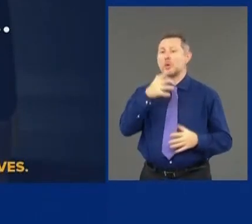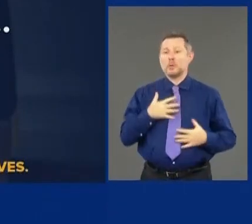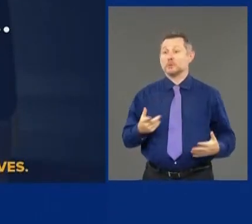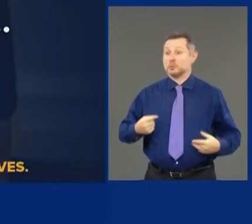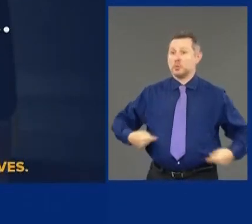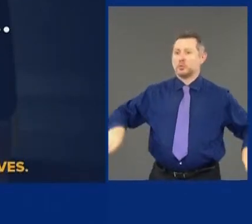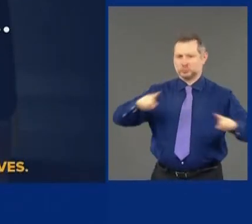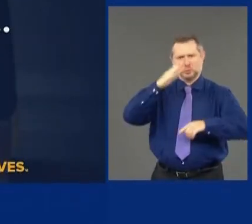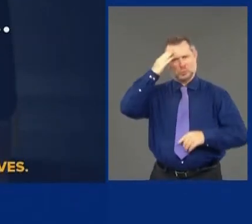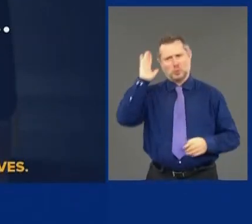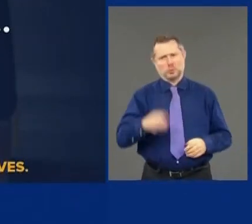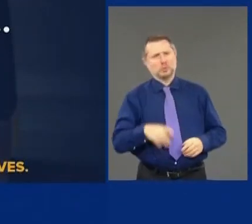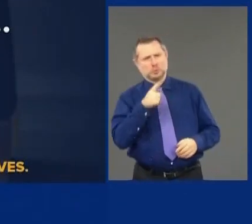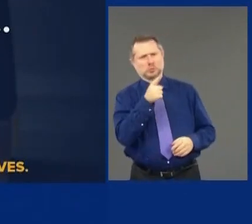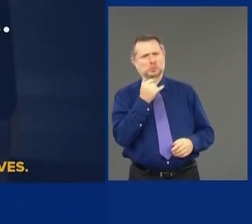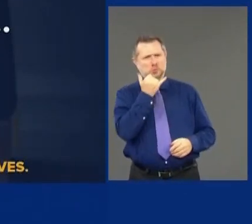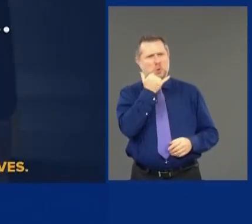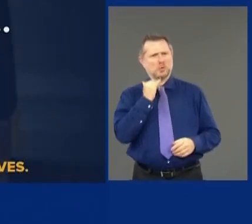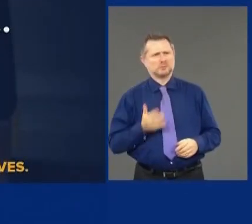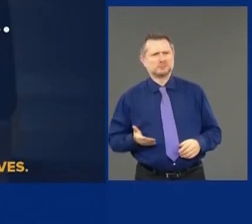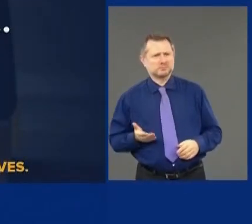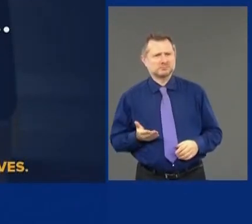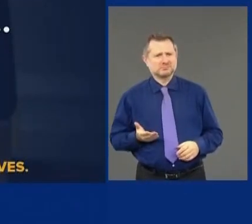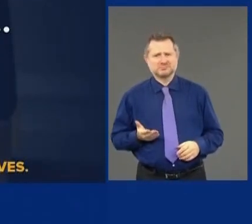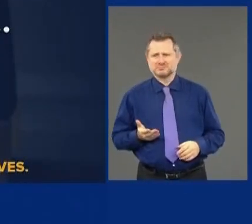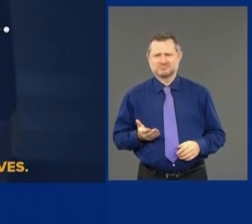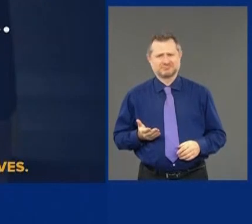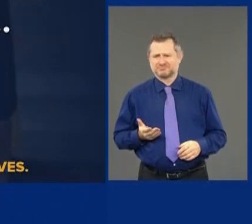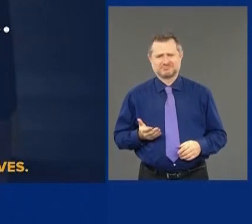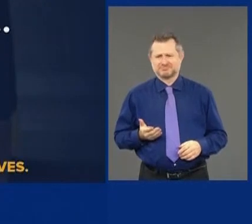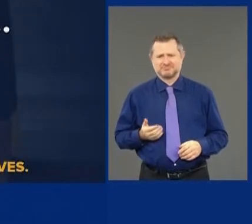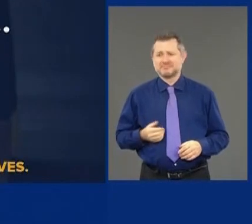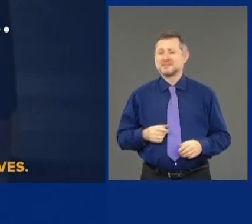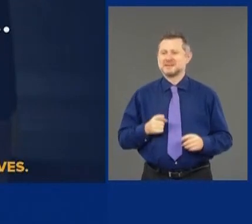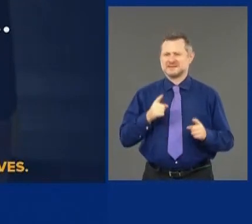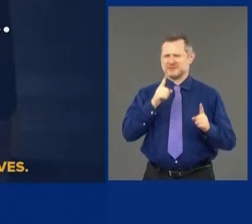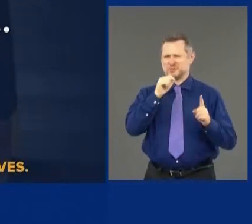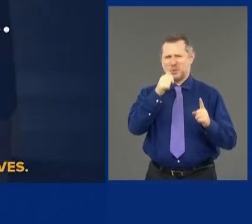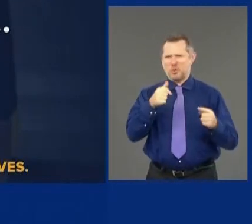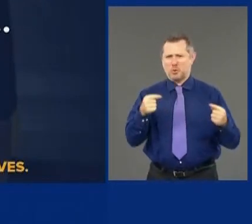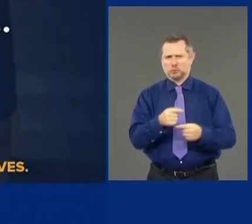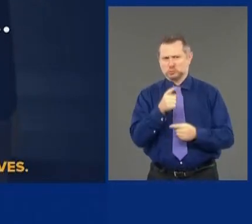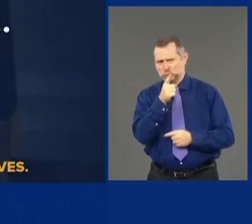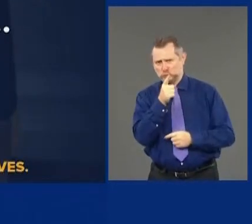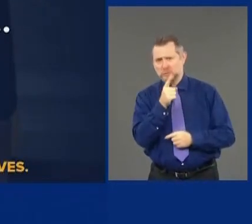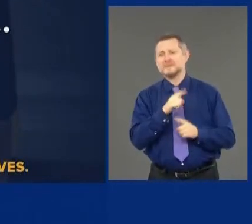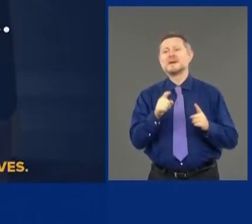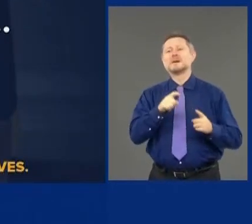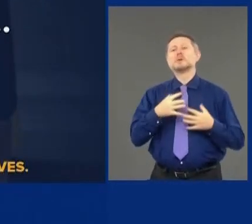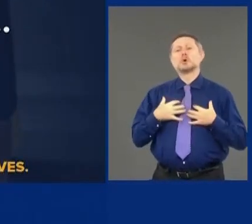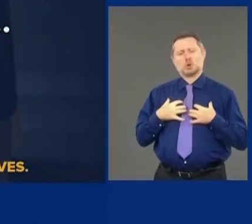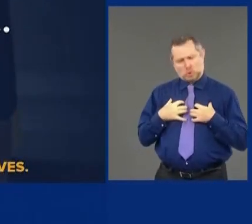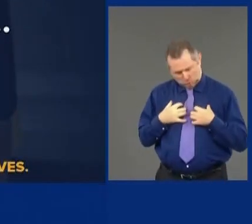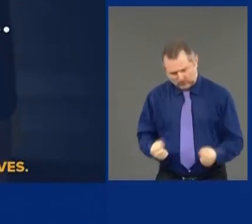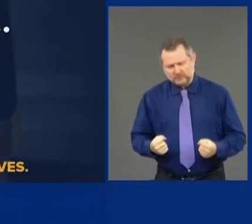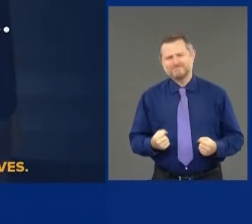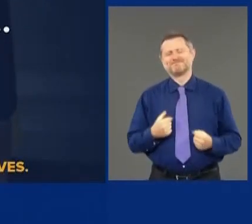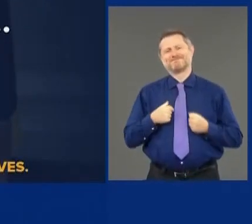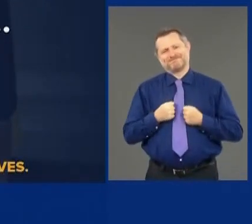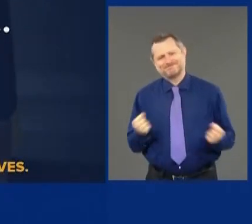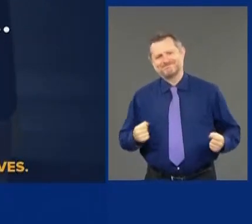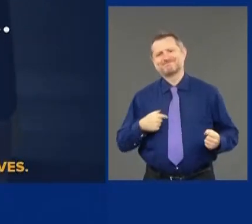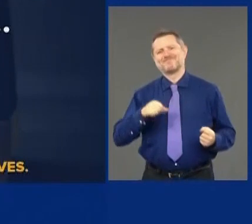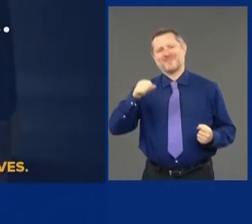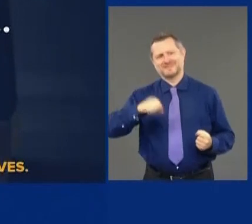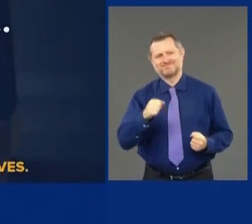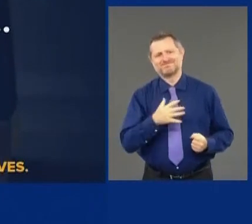wrong. Doesn't cost you anything. At least have the courage to admit